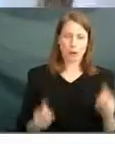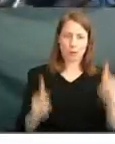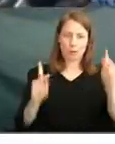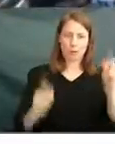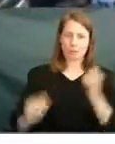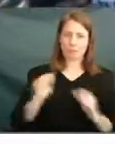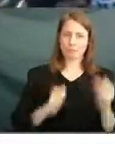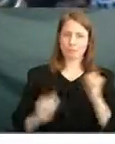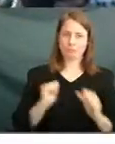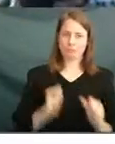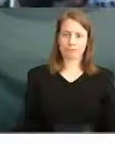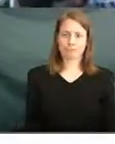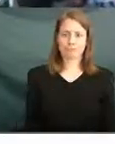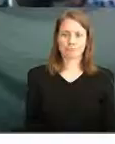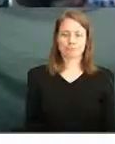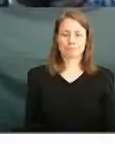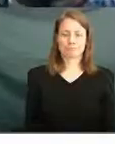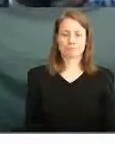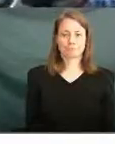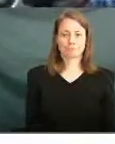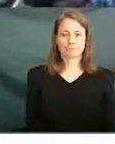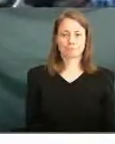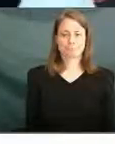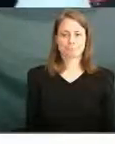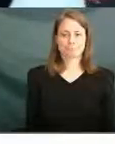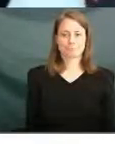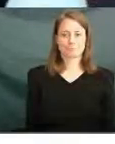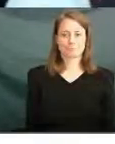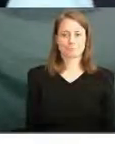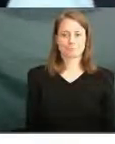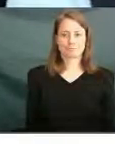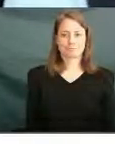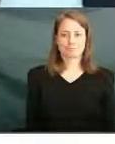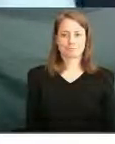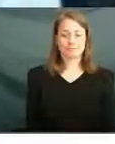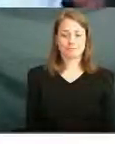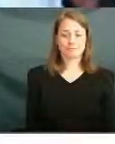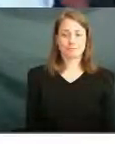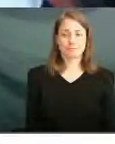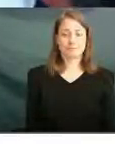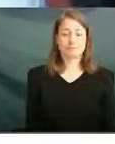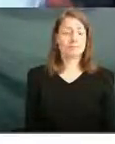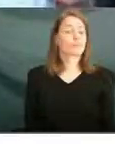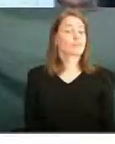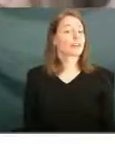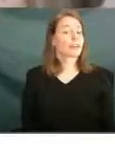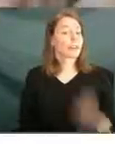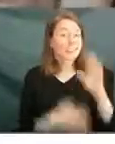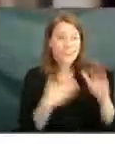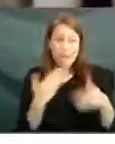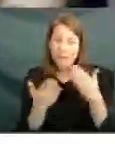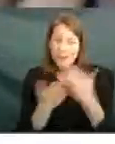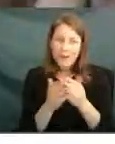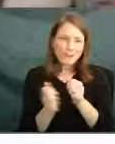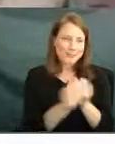It is first of all about the gathering, all school together, doing things together.